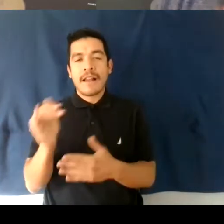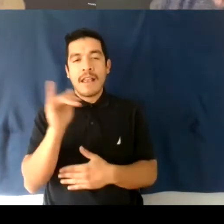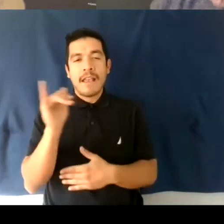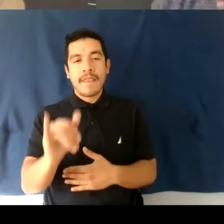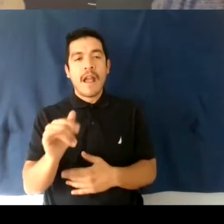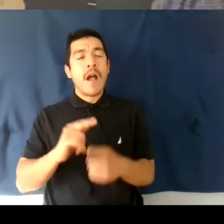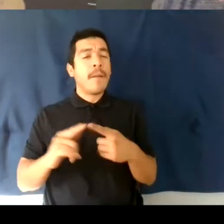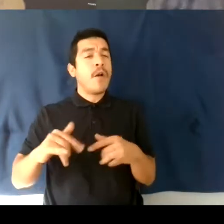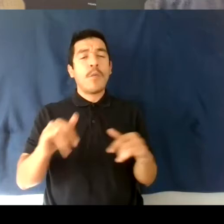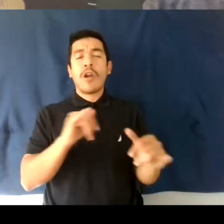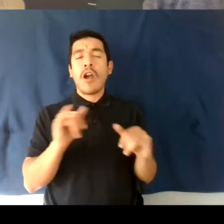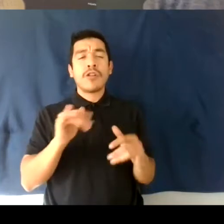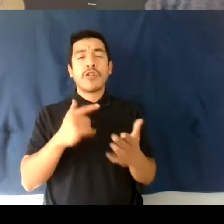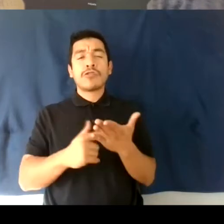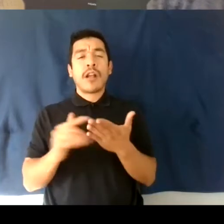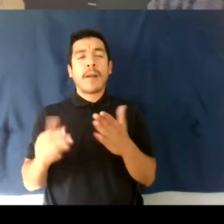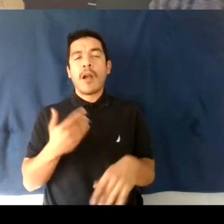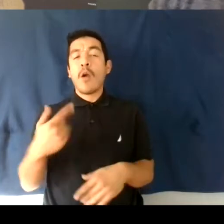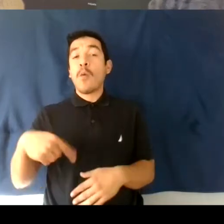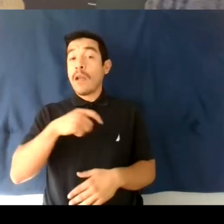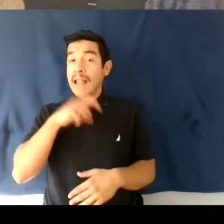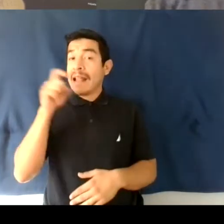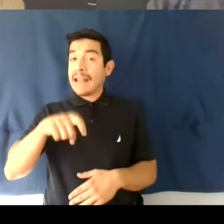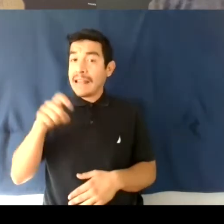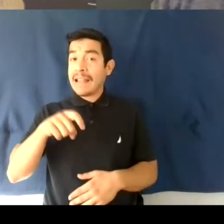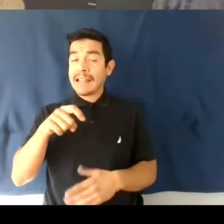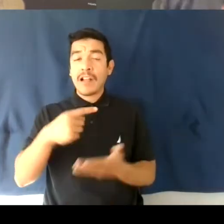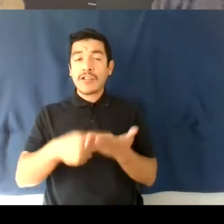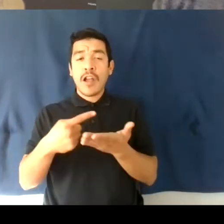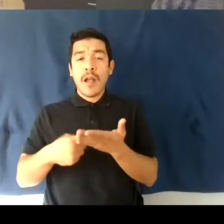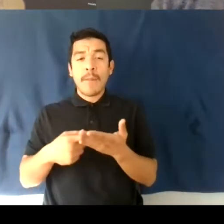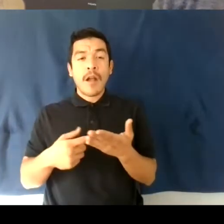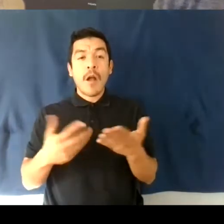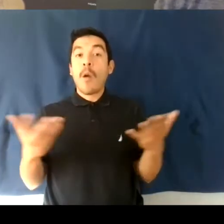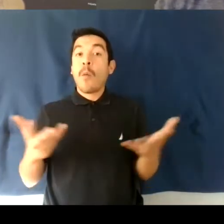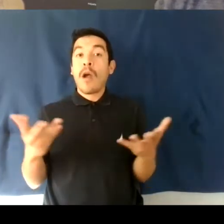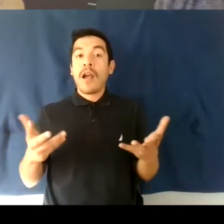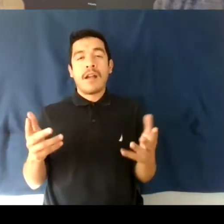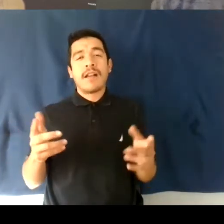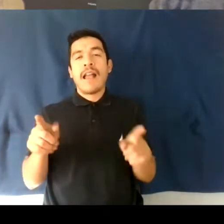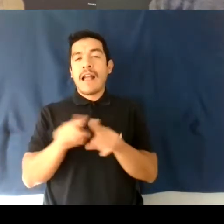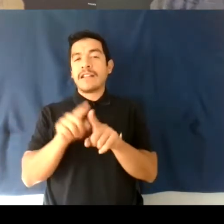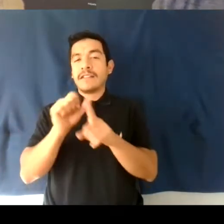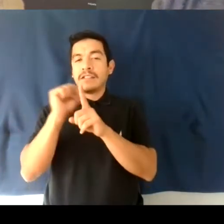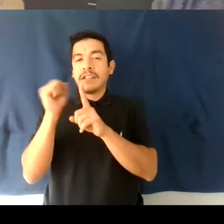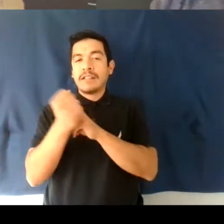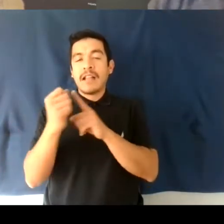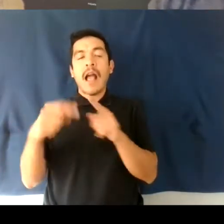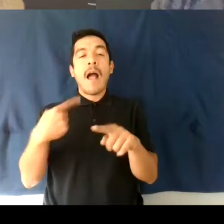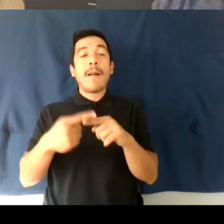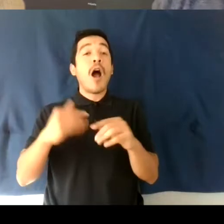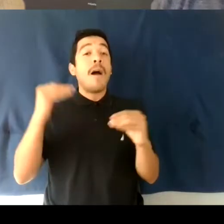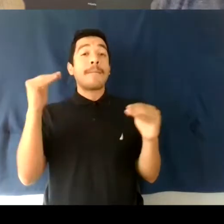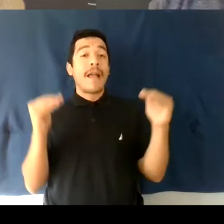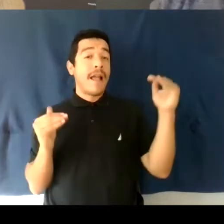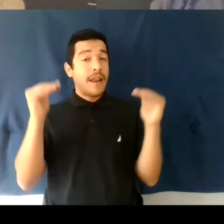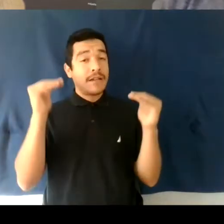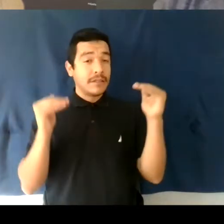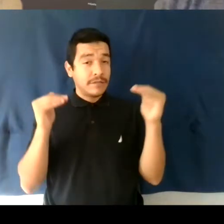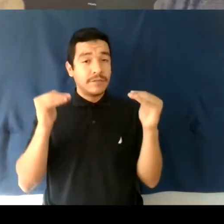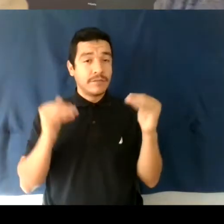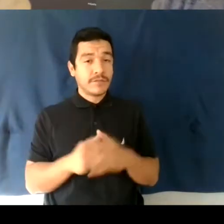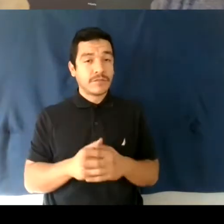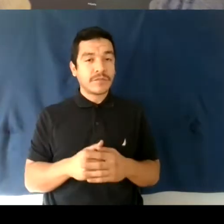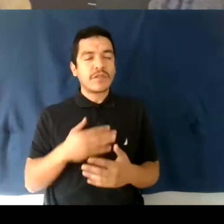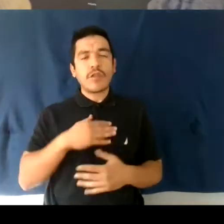we also talk about or need to talk about, and I think we don't talk about as a society enough about balance. Yeah. So my question for